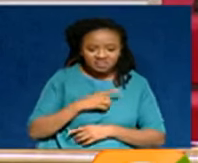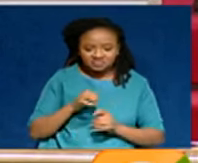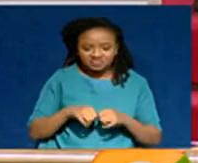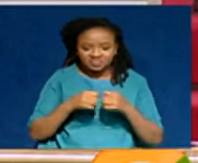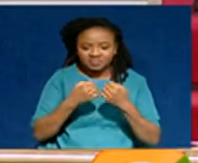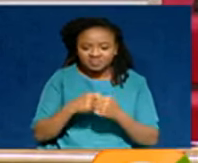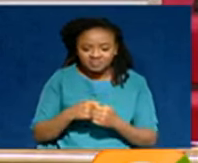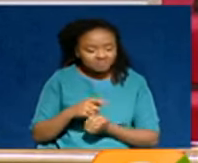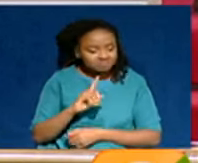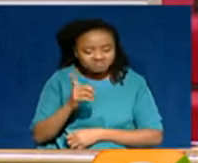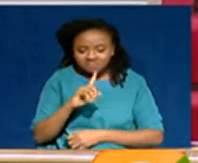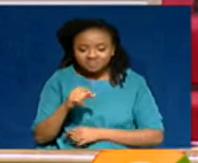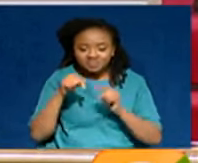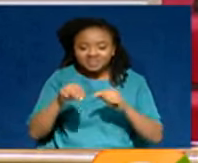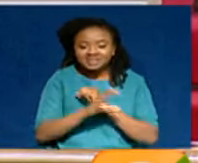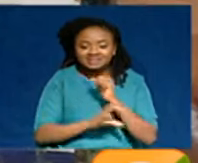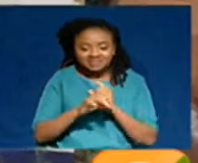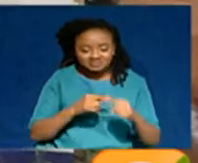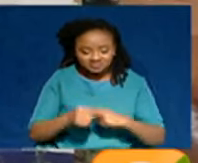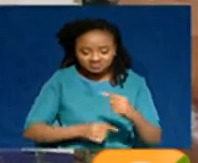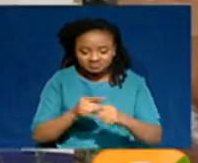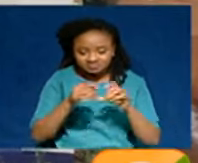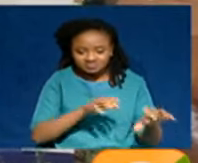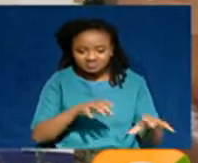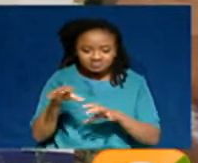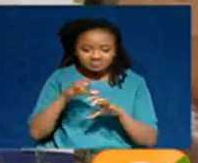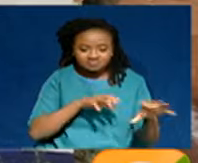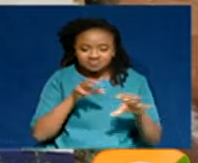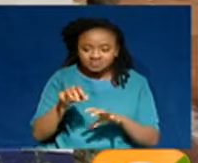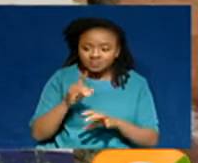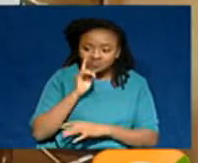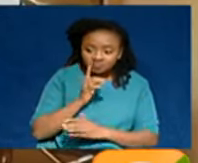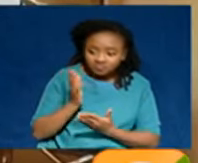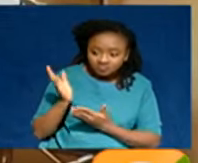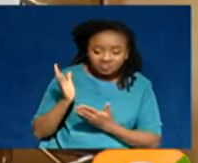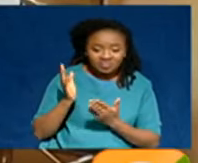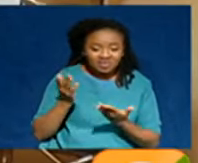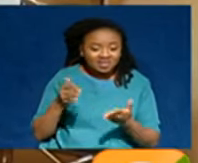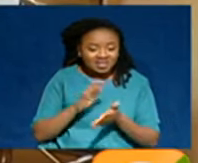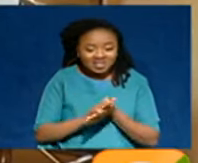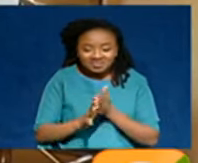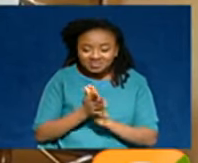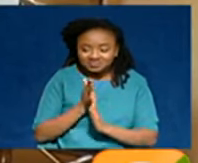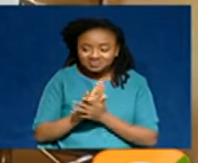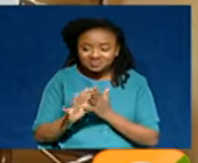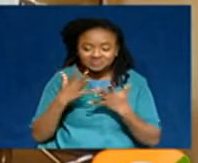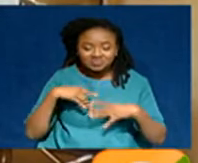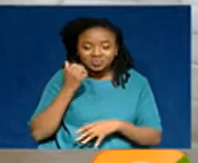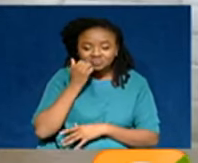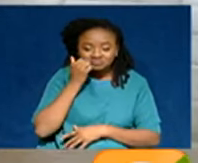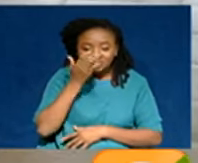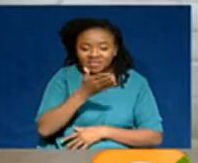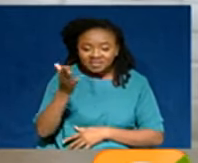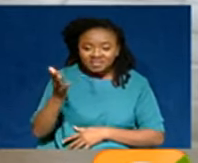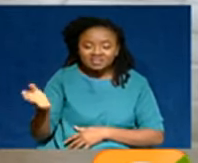times, the country will continue suffering. The hard stance is coming at a time when public hospitals in the country are deserted,